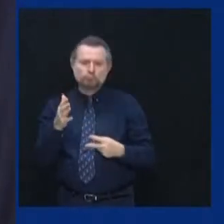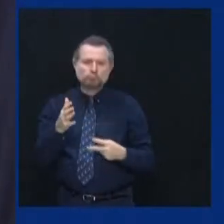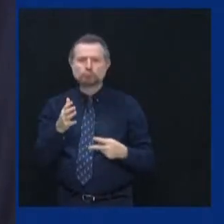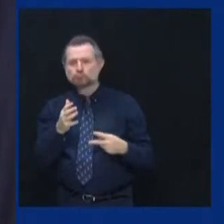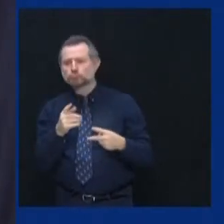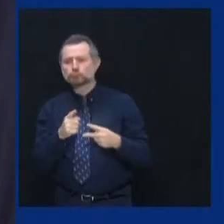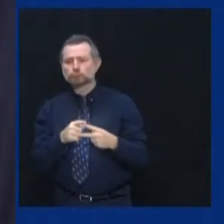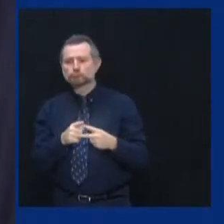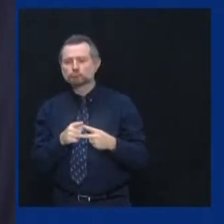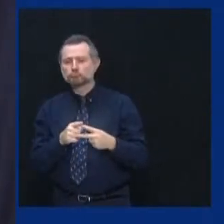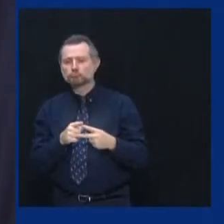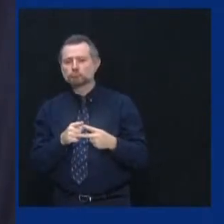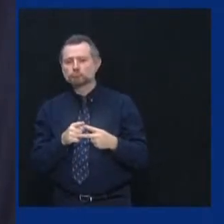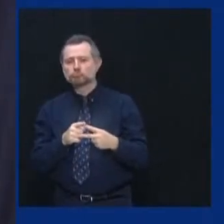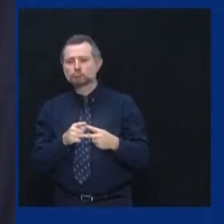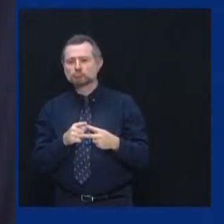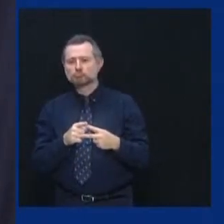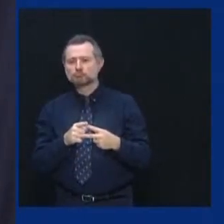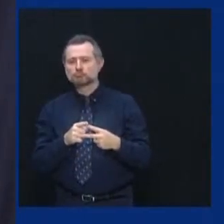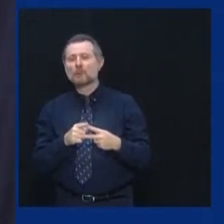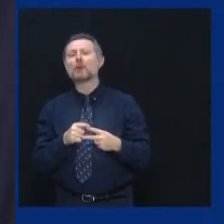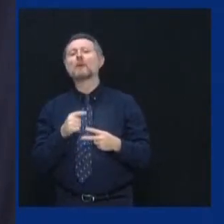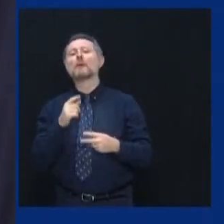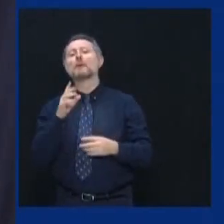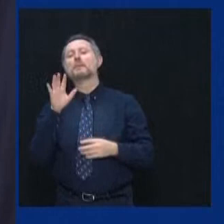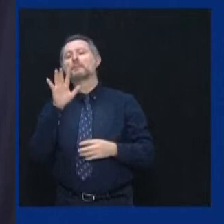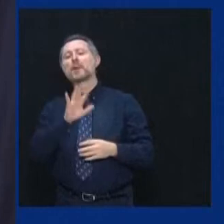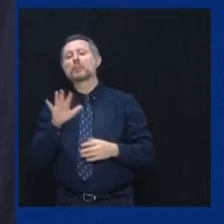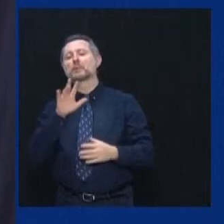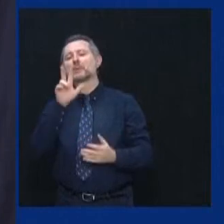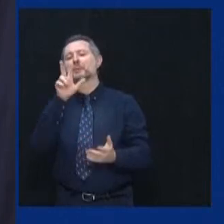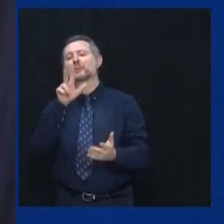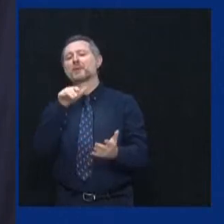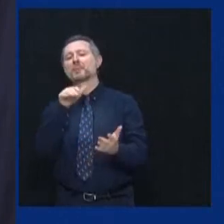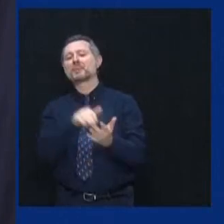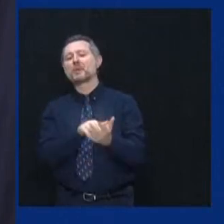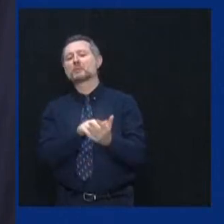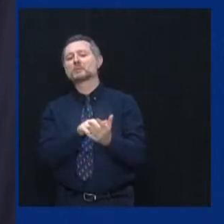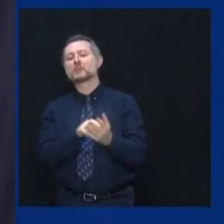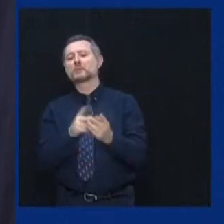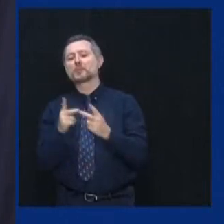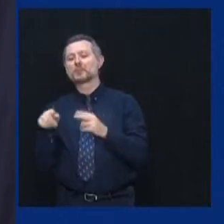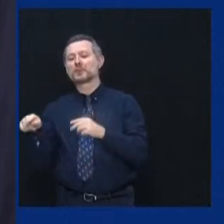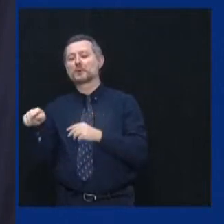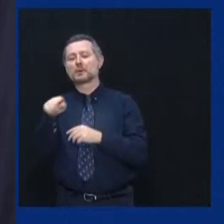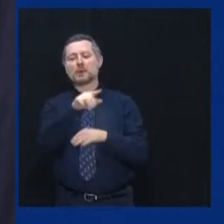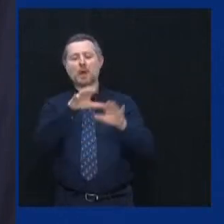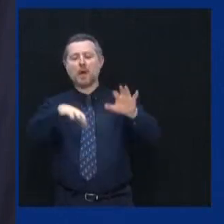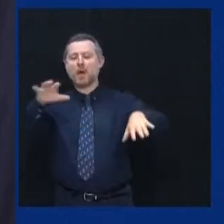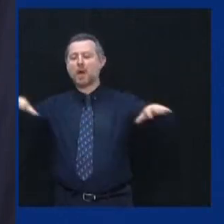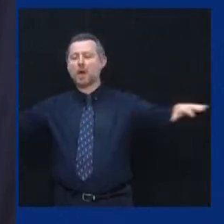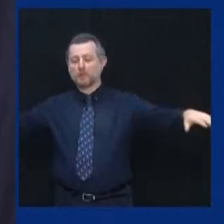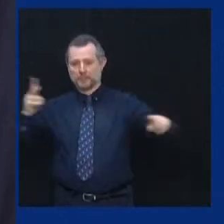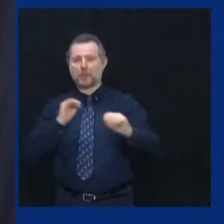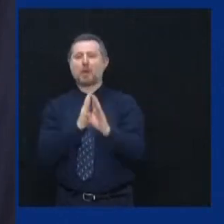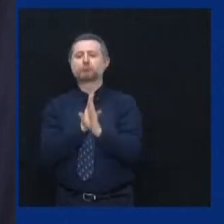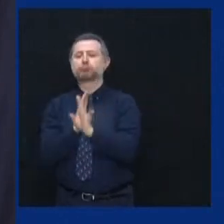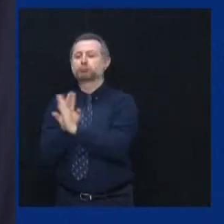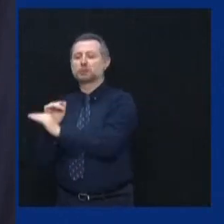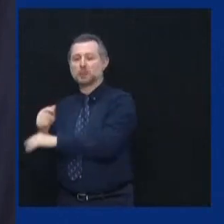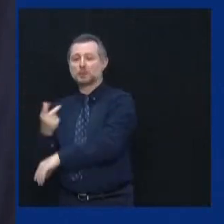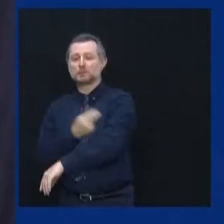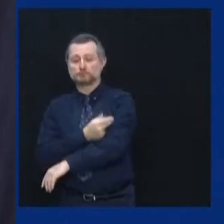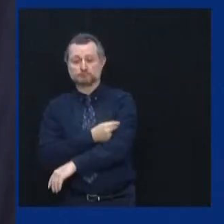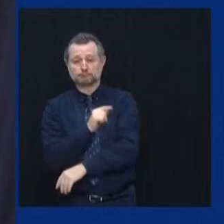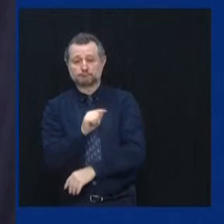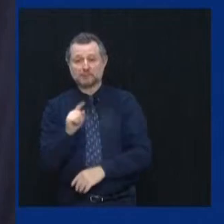3,000 distribution points in a couple of weeks, but none of them